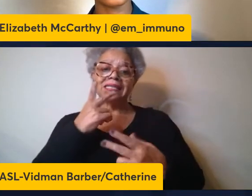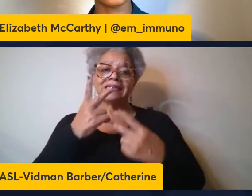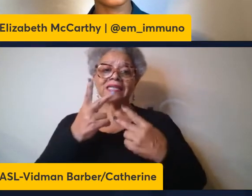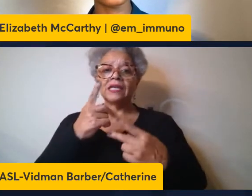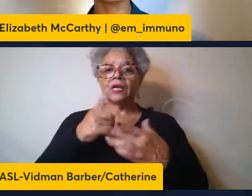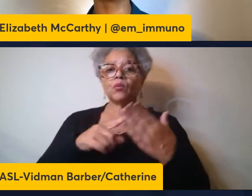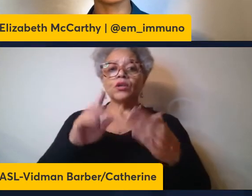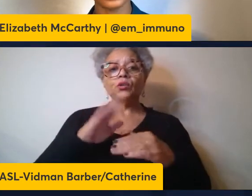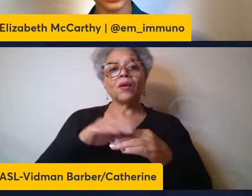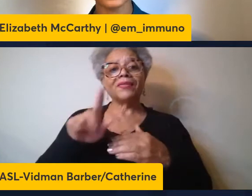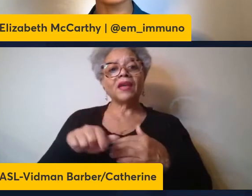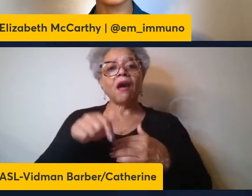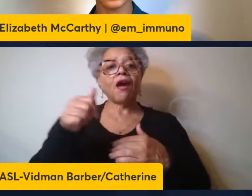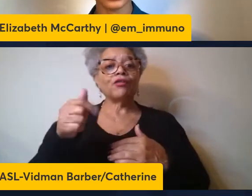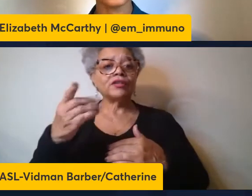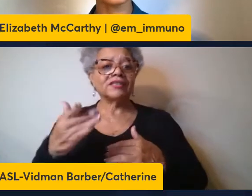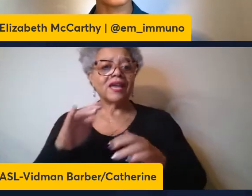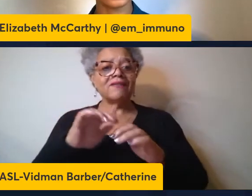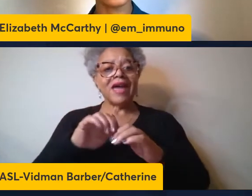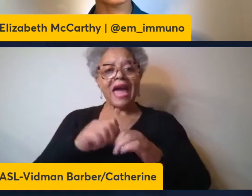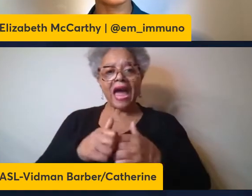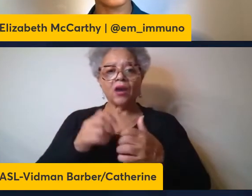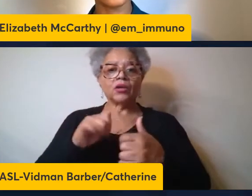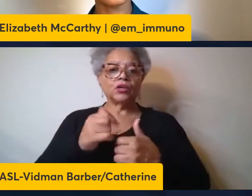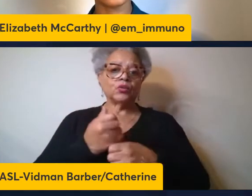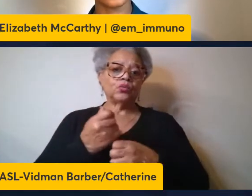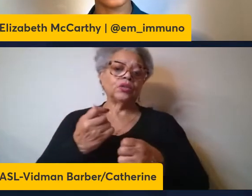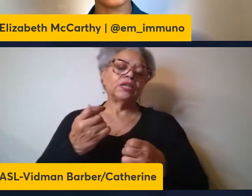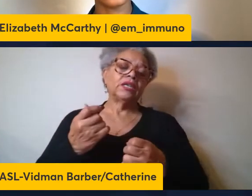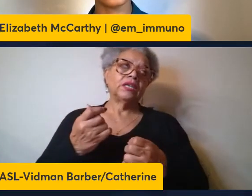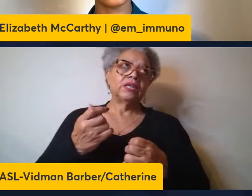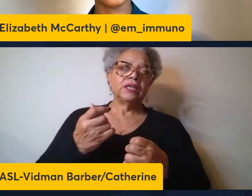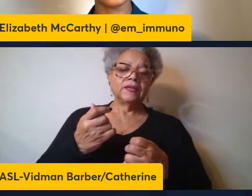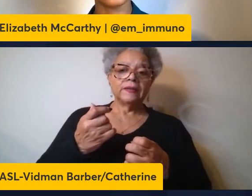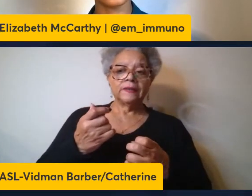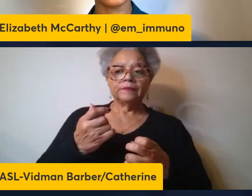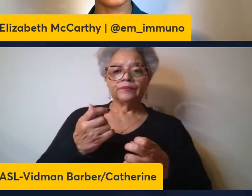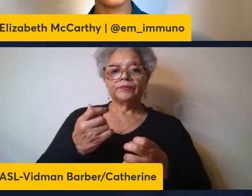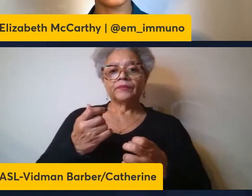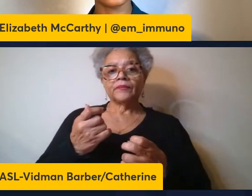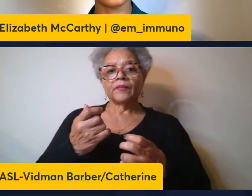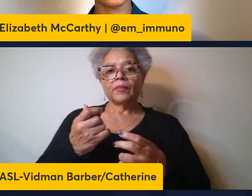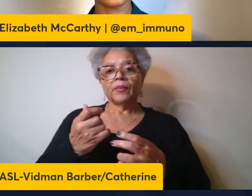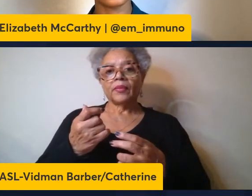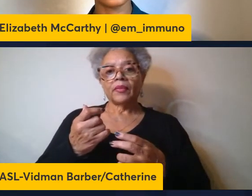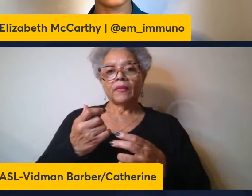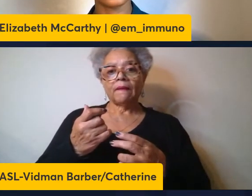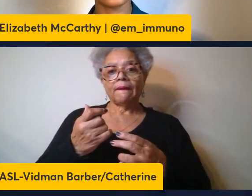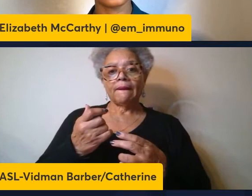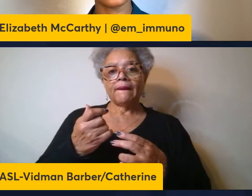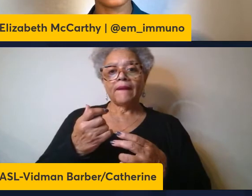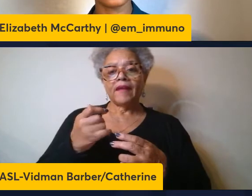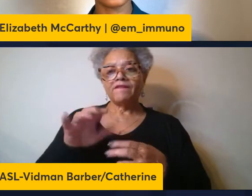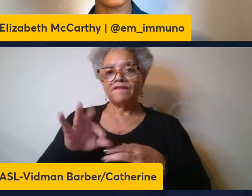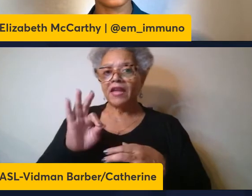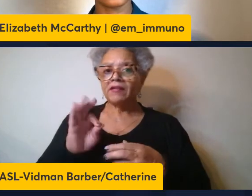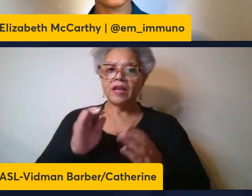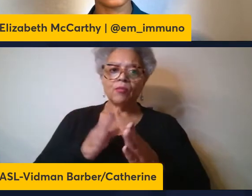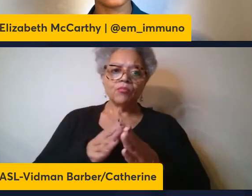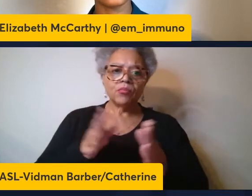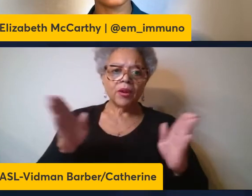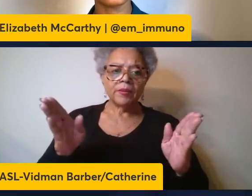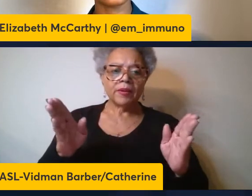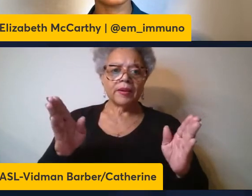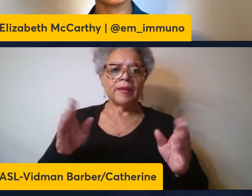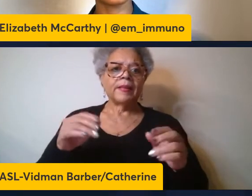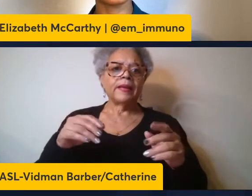the other side, right? How can we, measure broadly a bigger set of parameters to